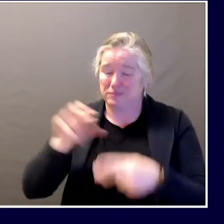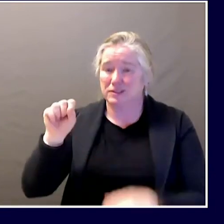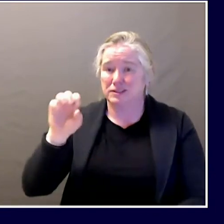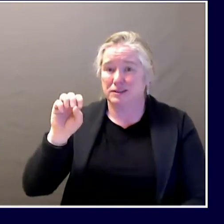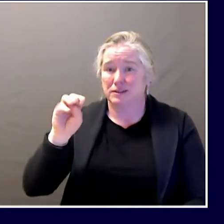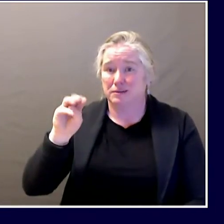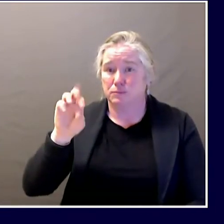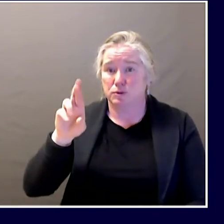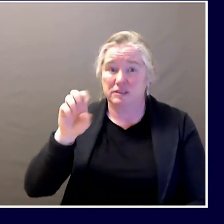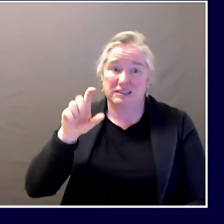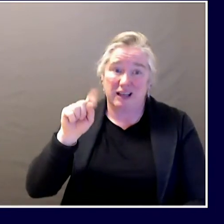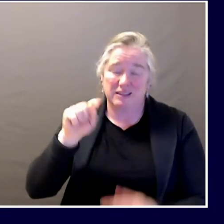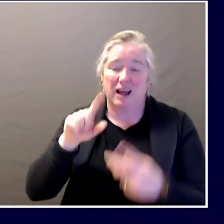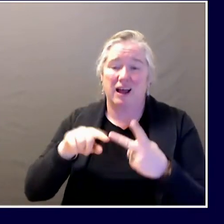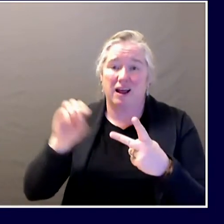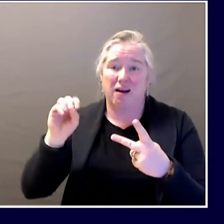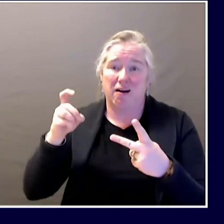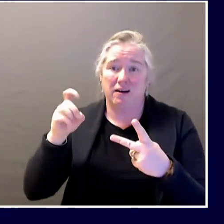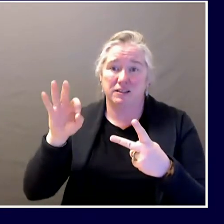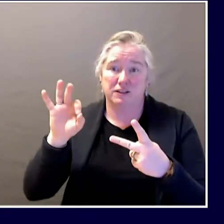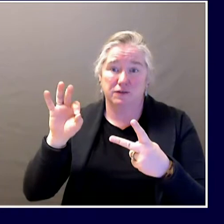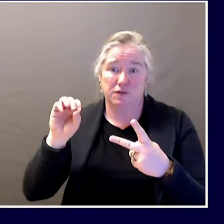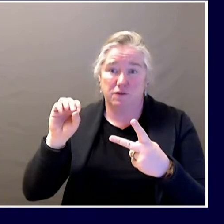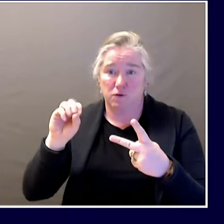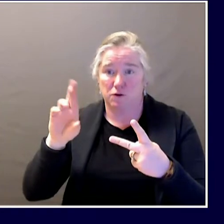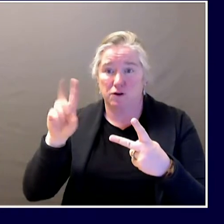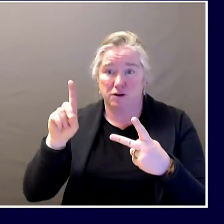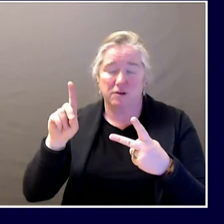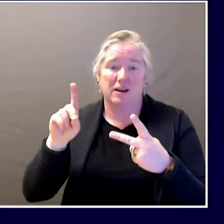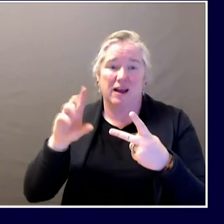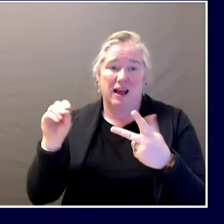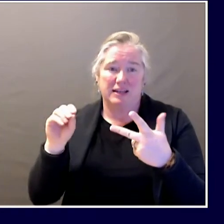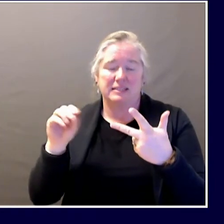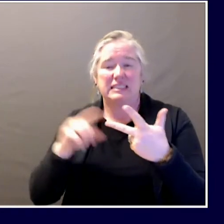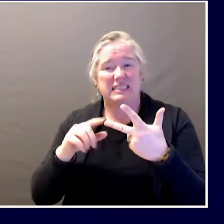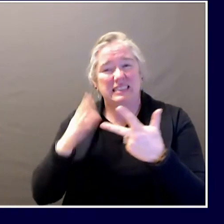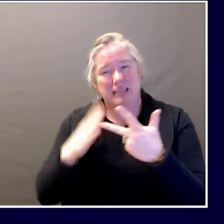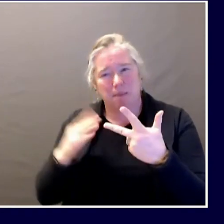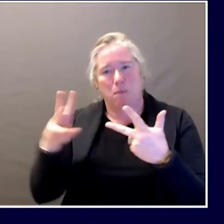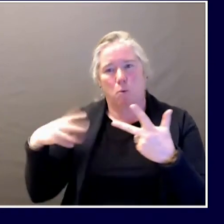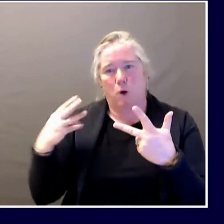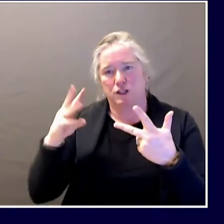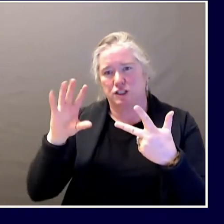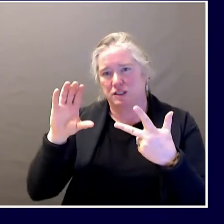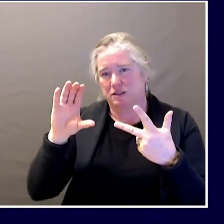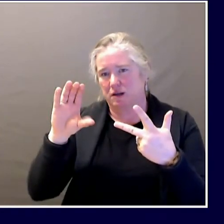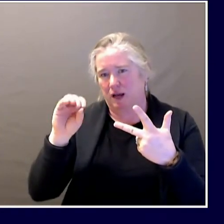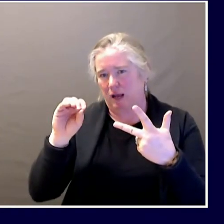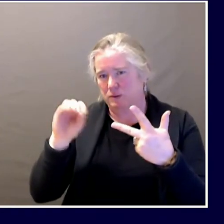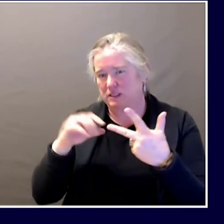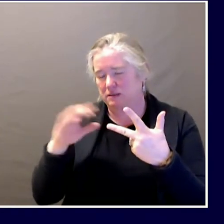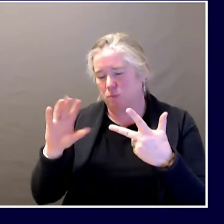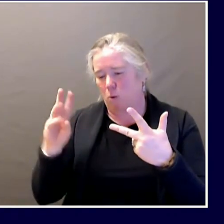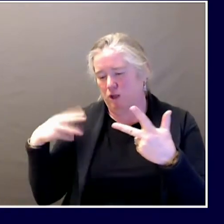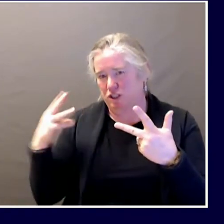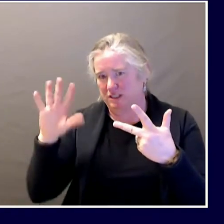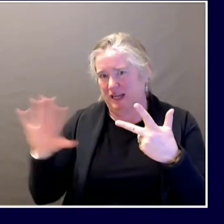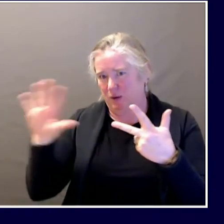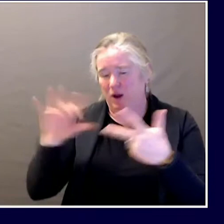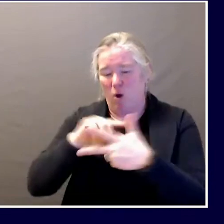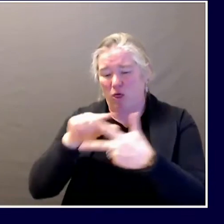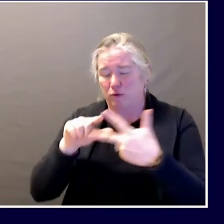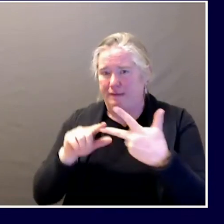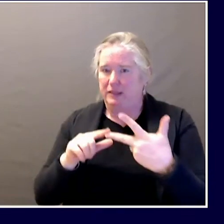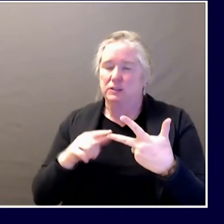Somerset County, but also in Oxford County, and to a slightly lesser extent in Washington County as well. And so what we've done is,